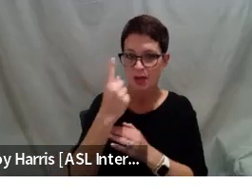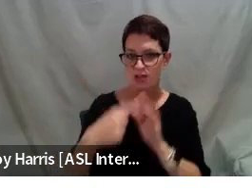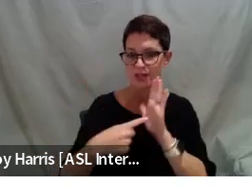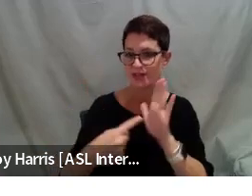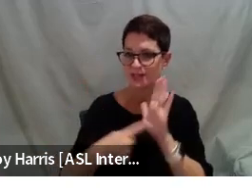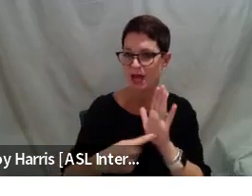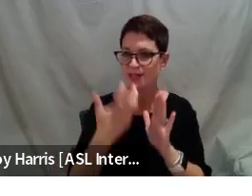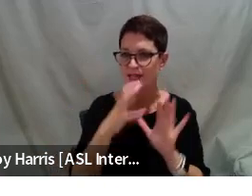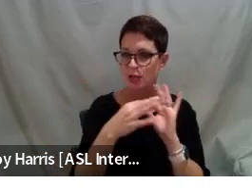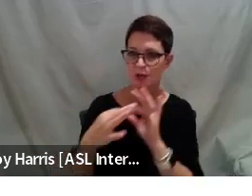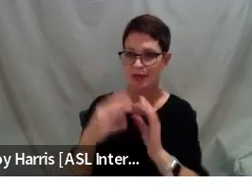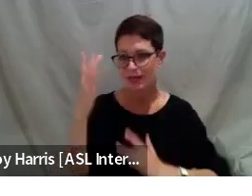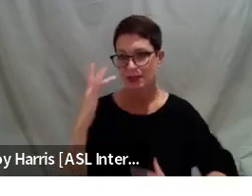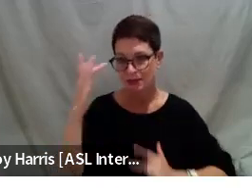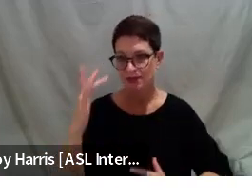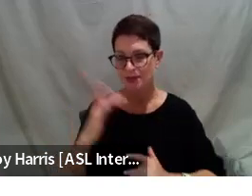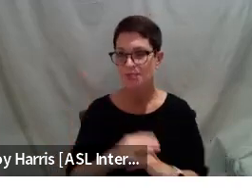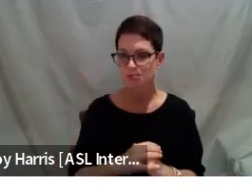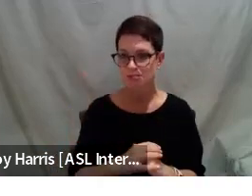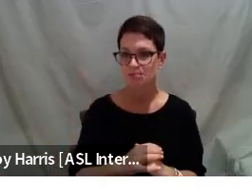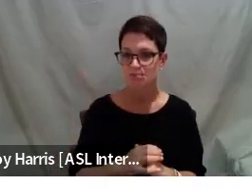of heat-related illness.